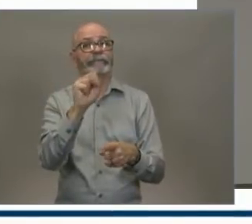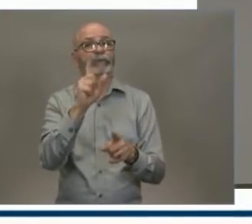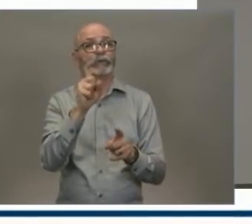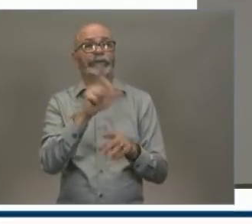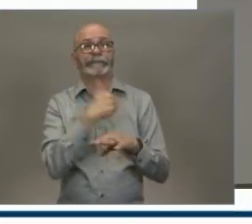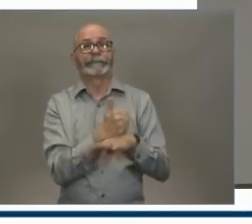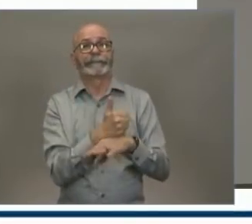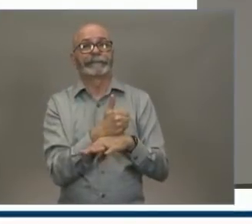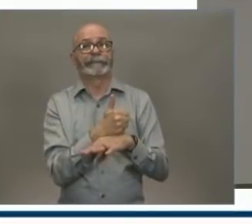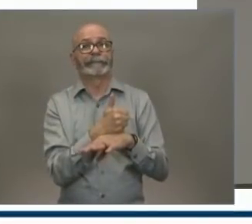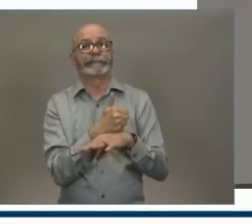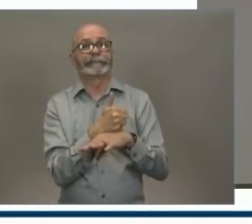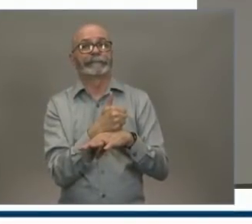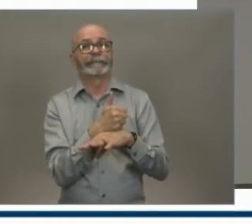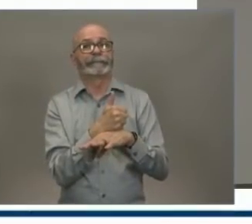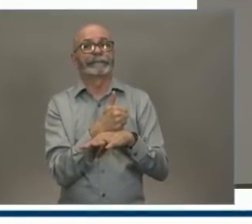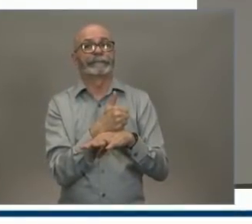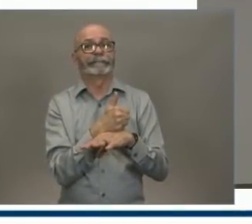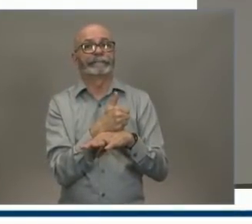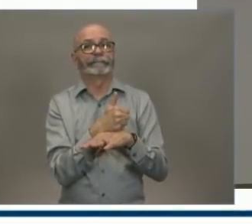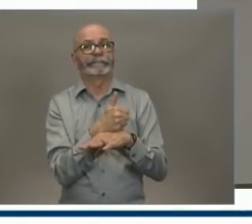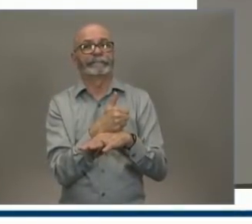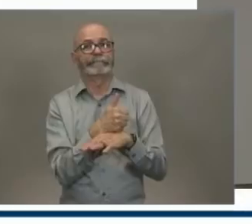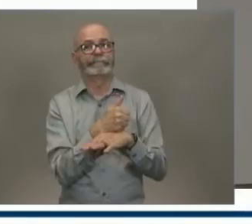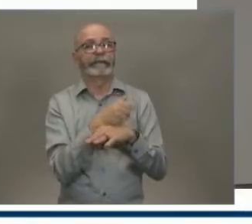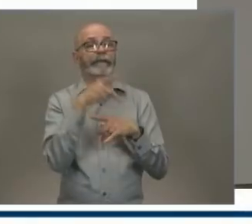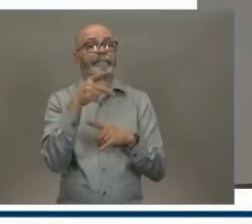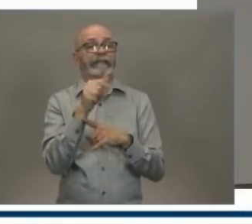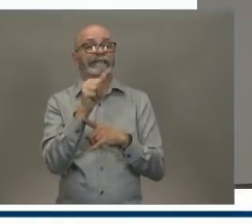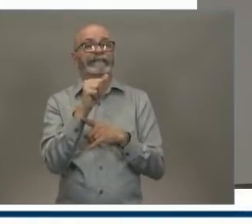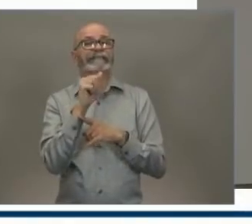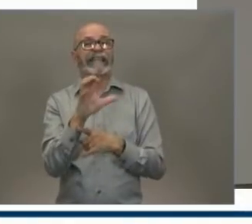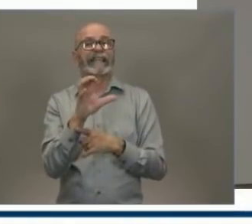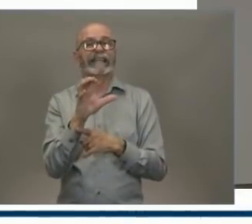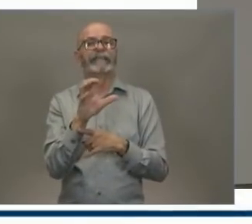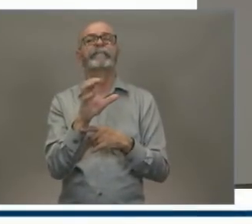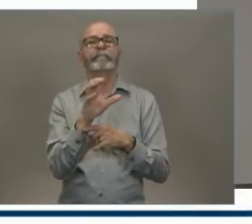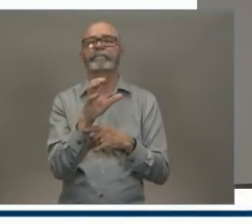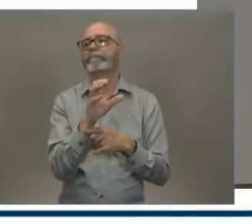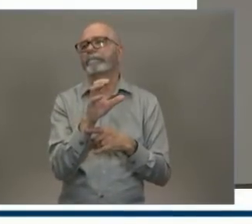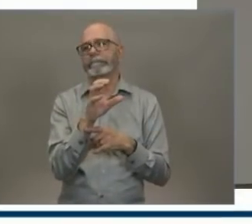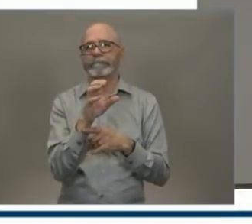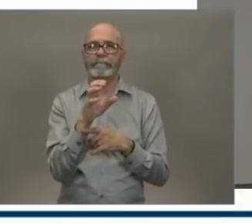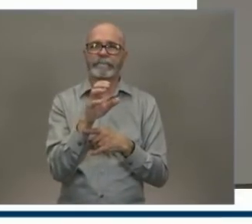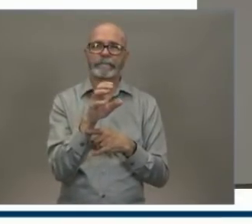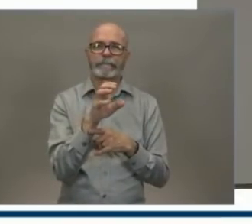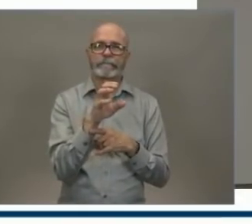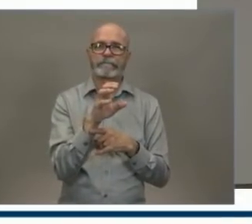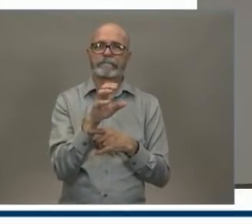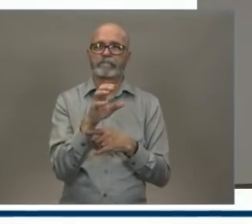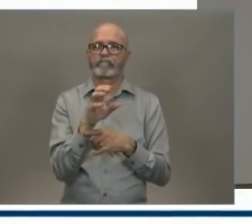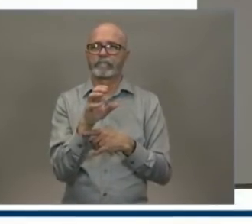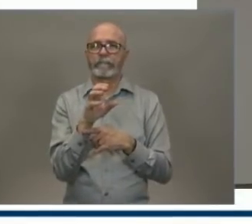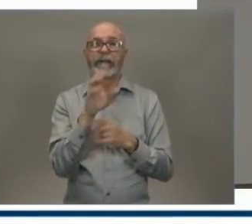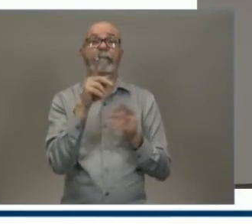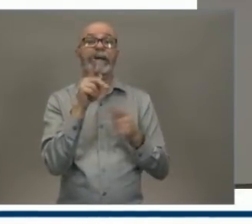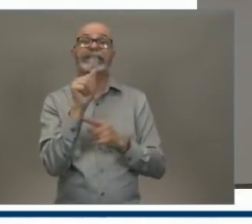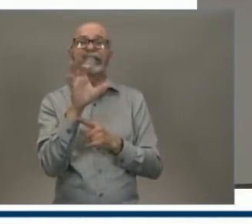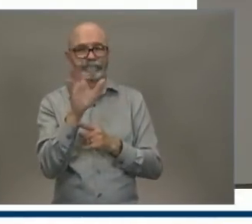capacity through that PAC over the weekend to accommodate what we expect a surge in testing of people